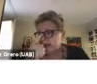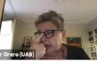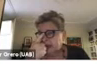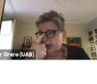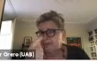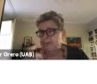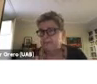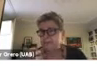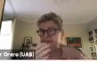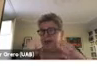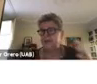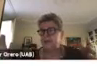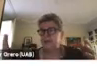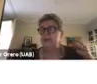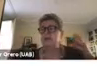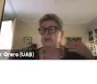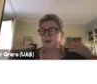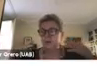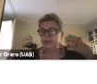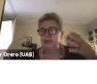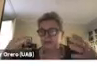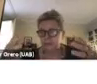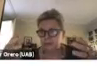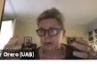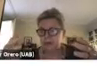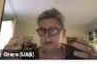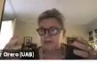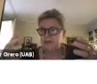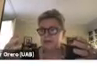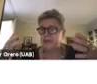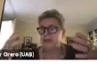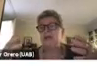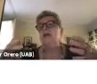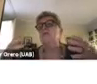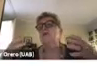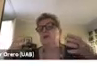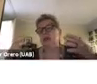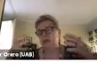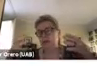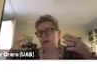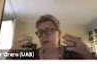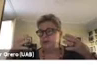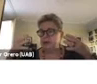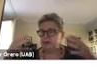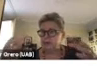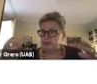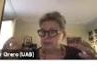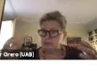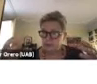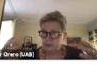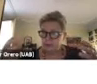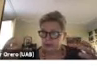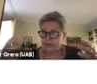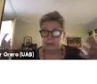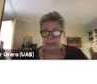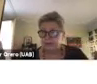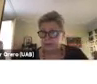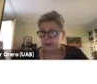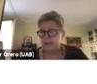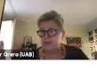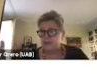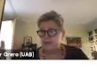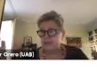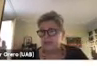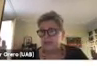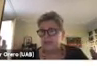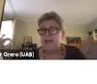storytelling, and then you go into storytelling, and well, you can go into a 360 supermarket. We've done